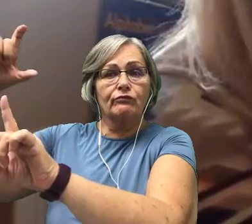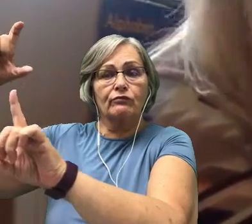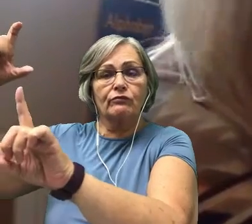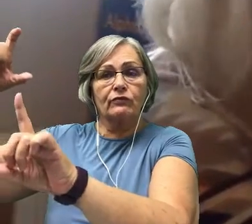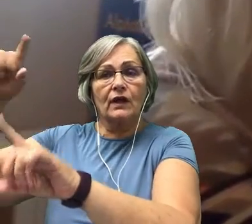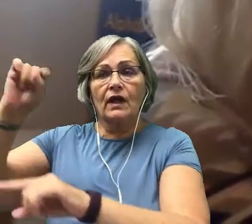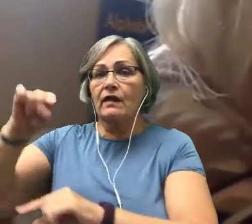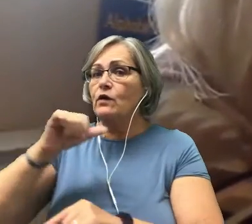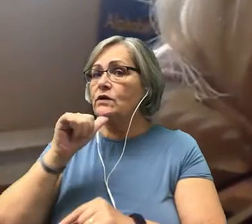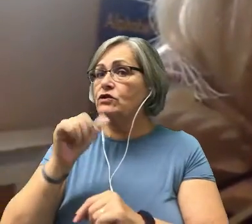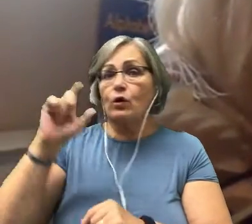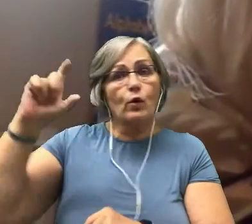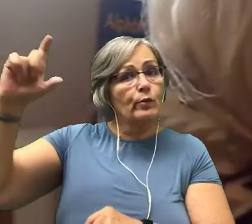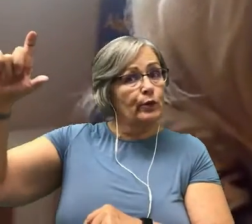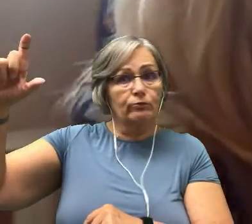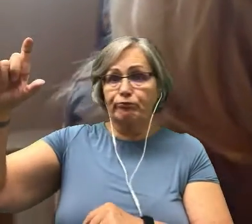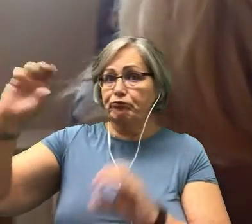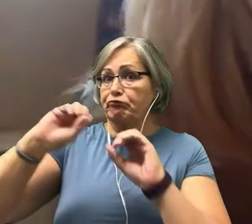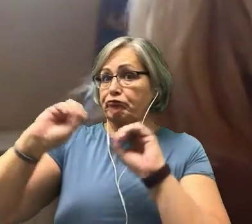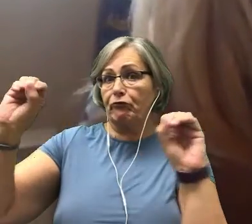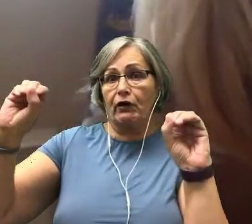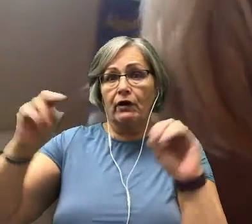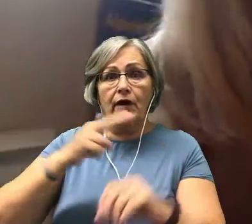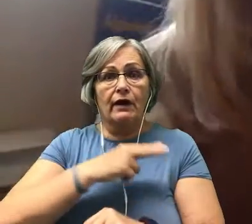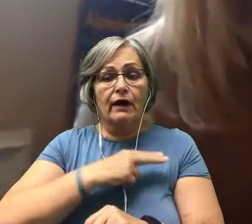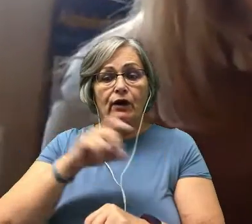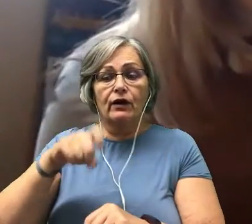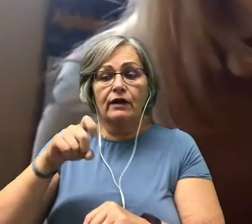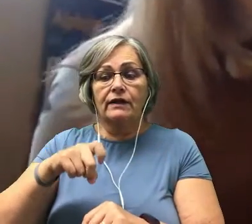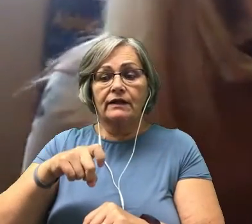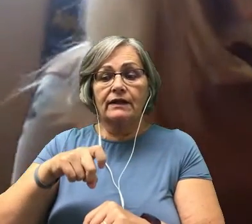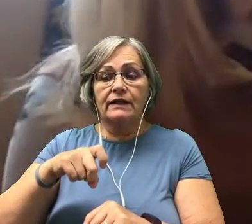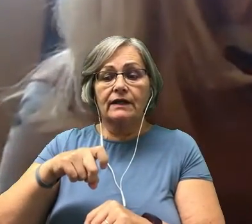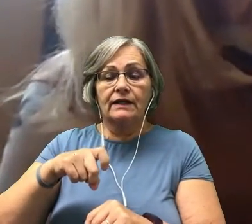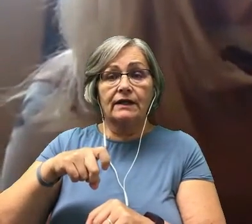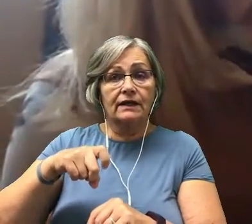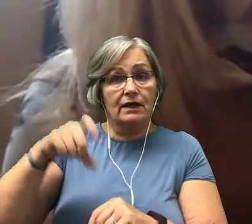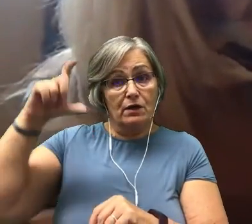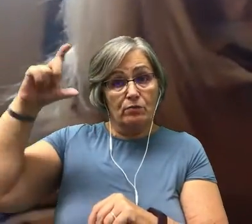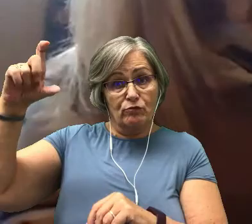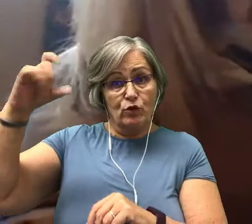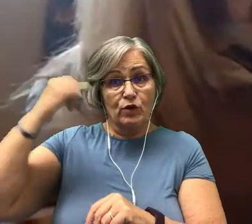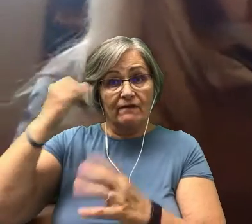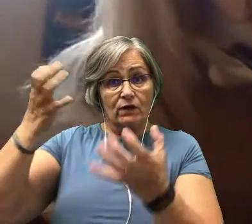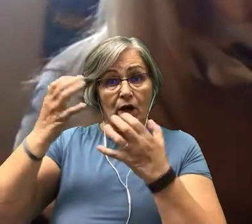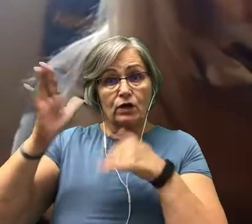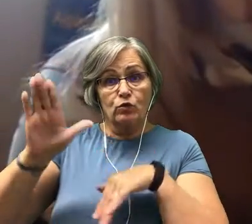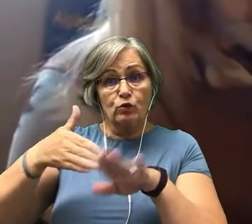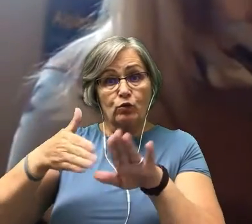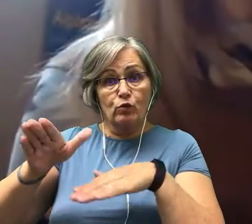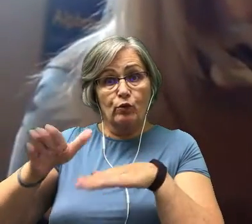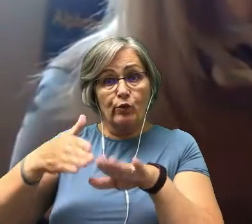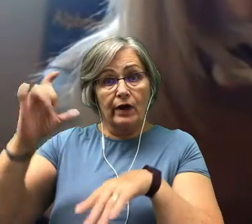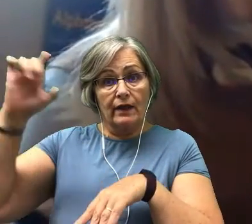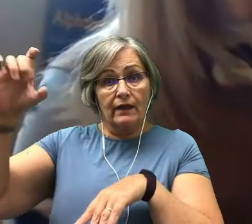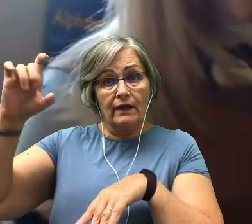There wasn't any moon, and Harold needed a moon for a walk in the moonlight, and he needed something to walk